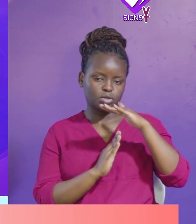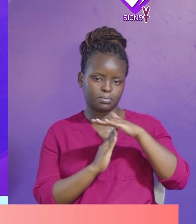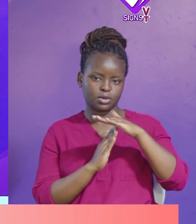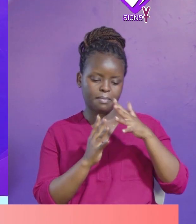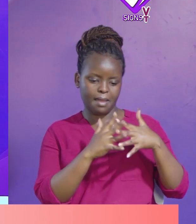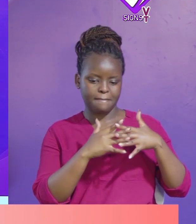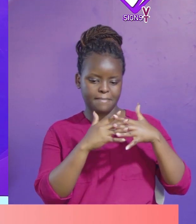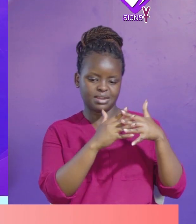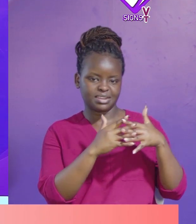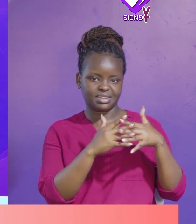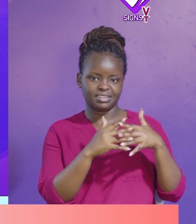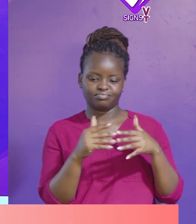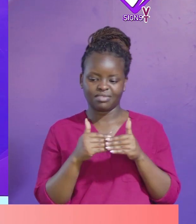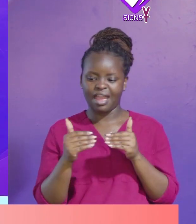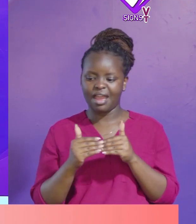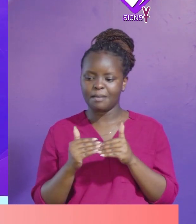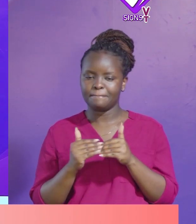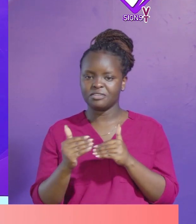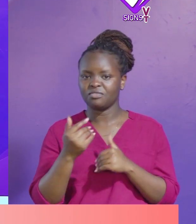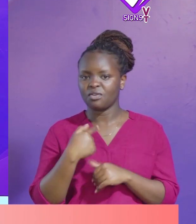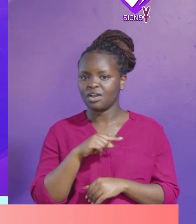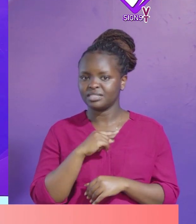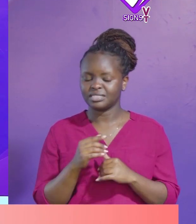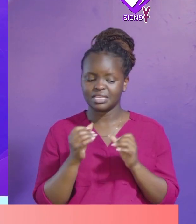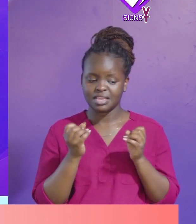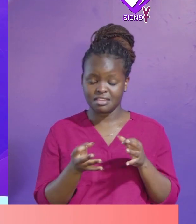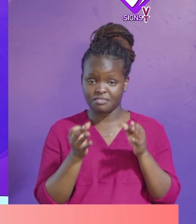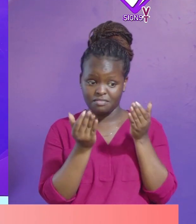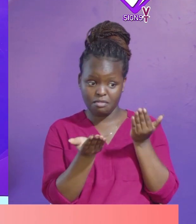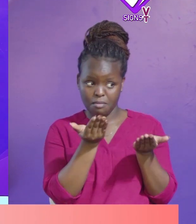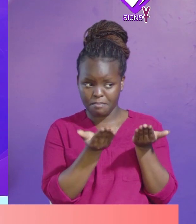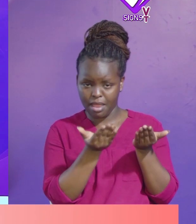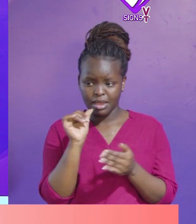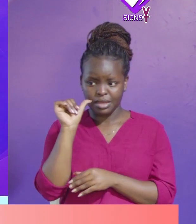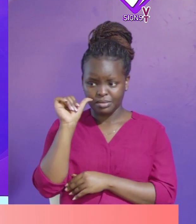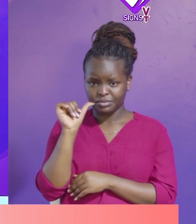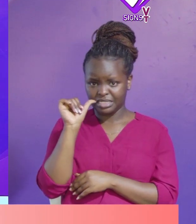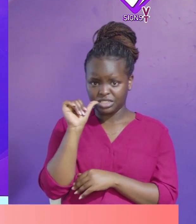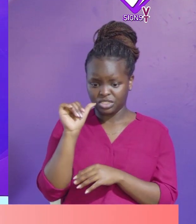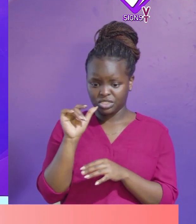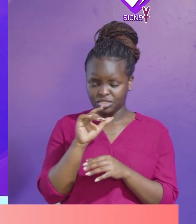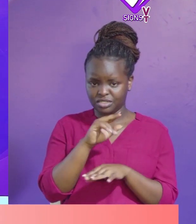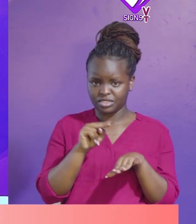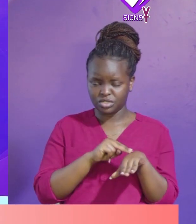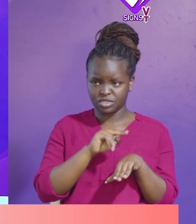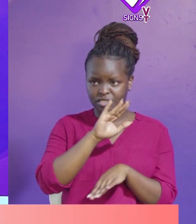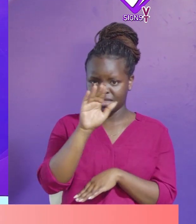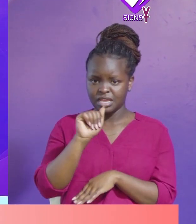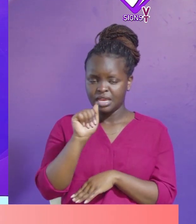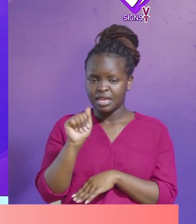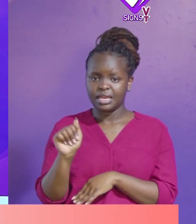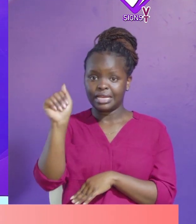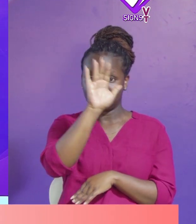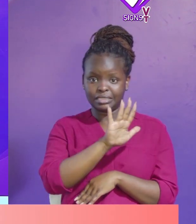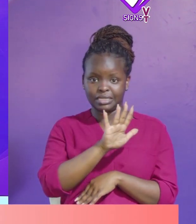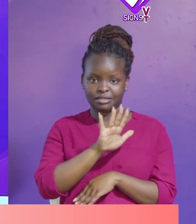of us. So if even you compare the Britain nations, you compare Asia, you compare Australia,